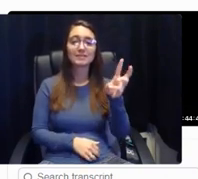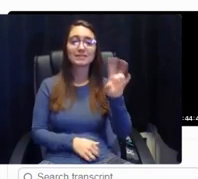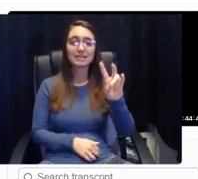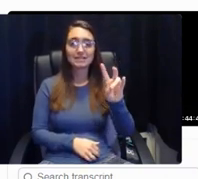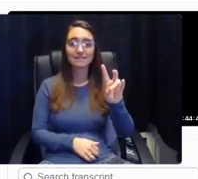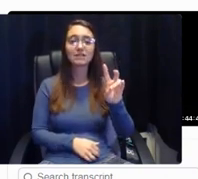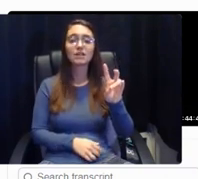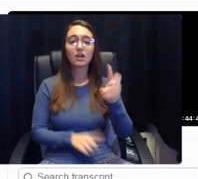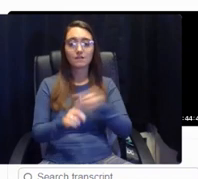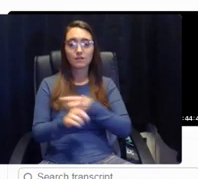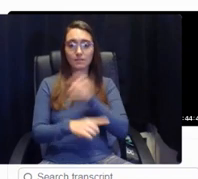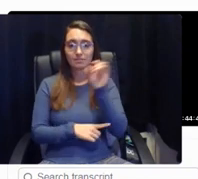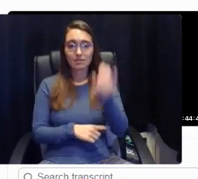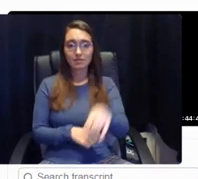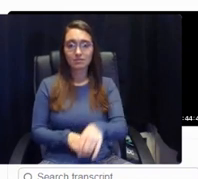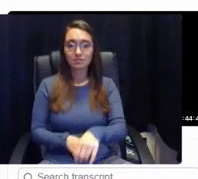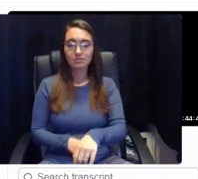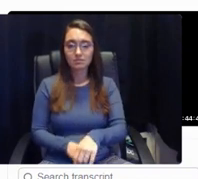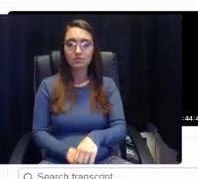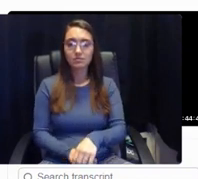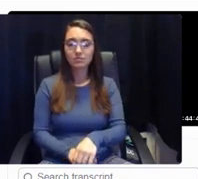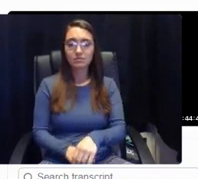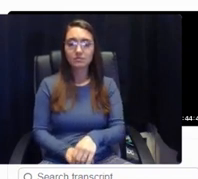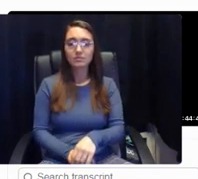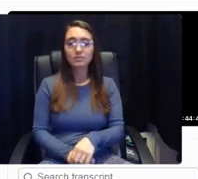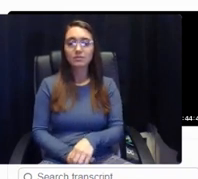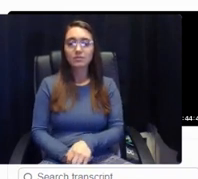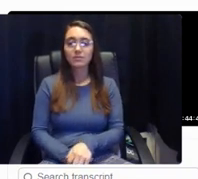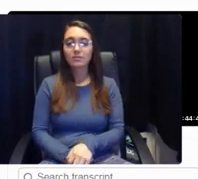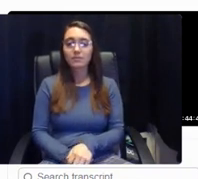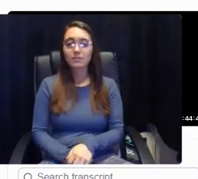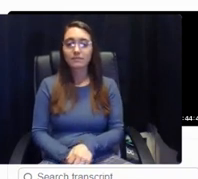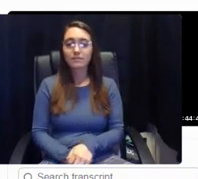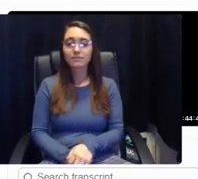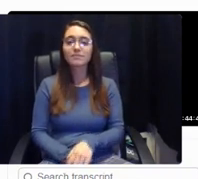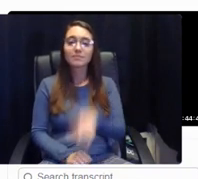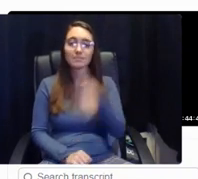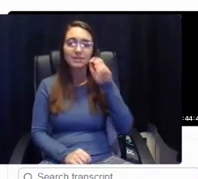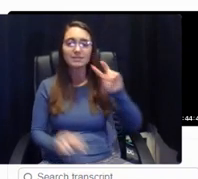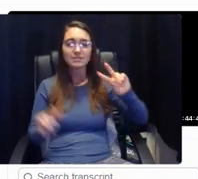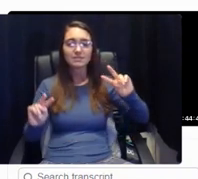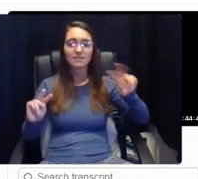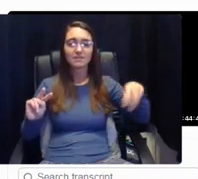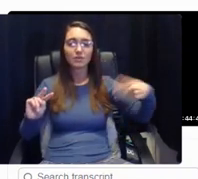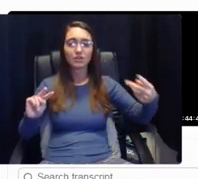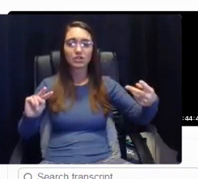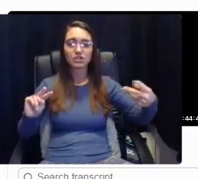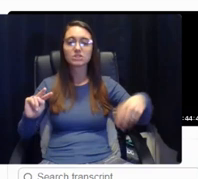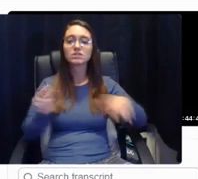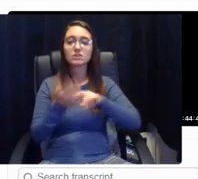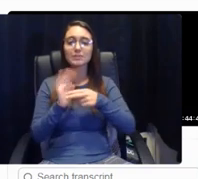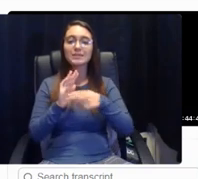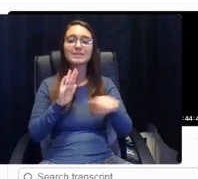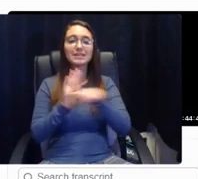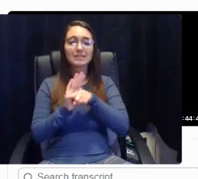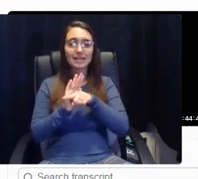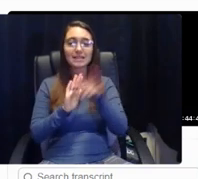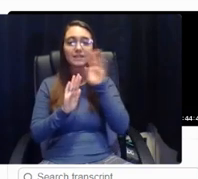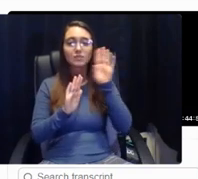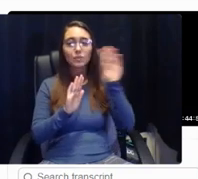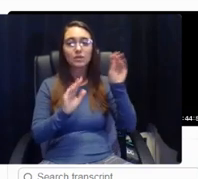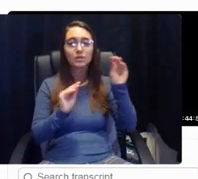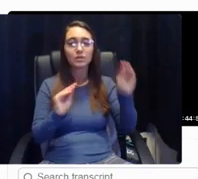0.767 coming from that. Because this will have to be reversed. So therefore, the negative sign comes